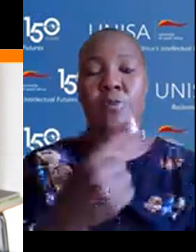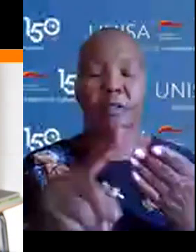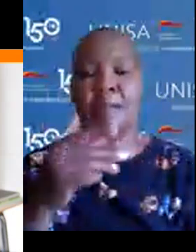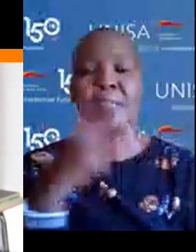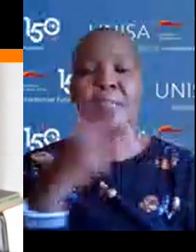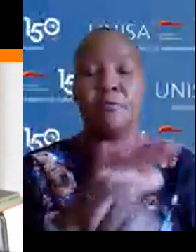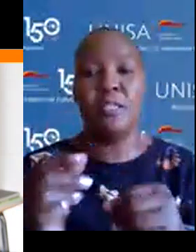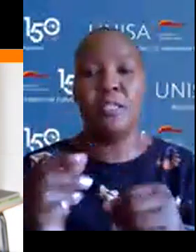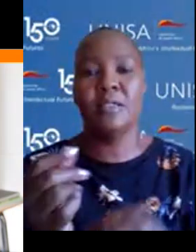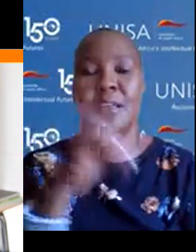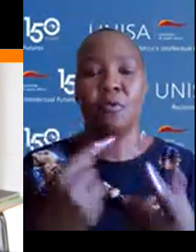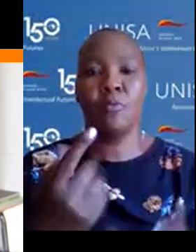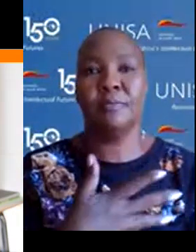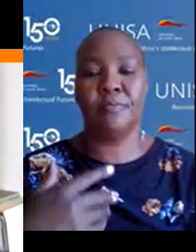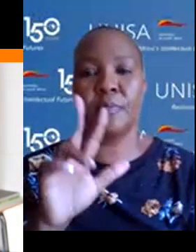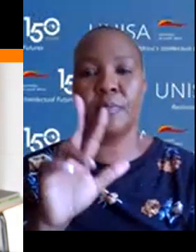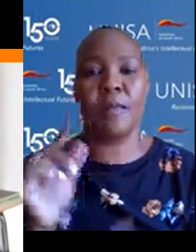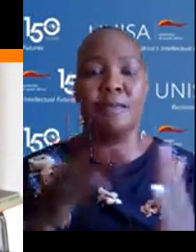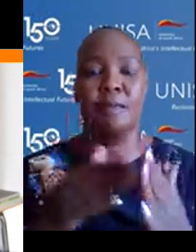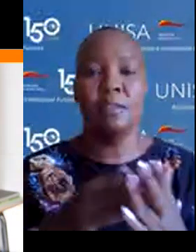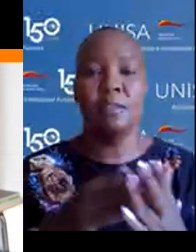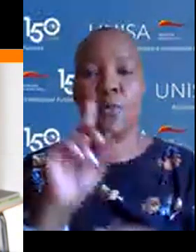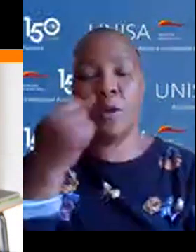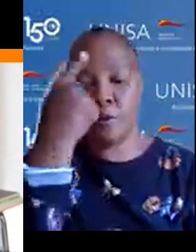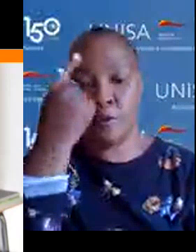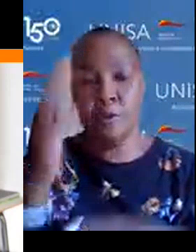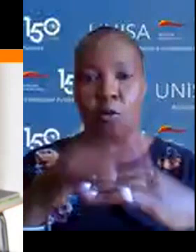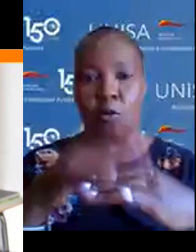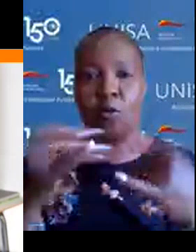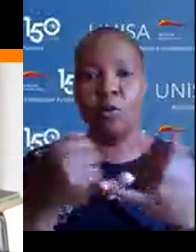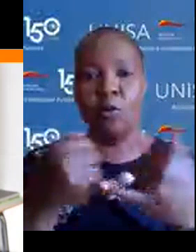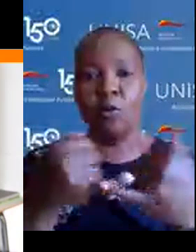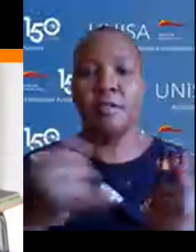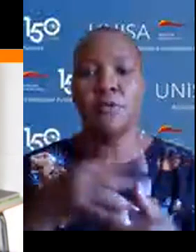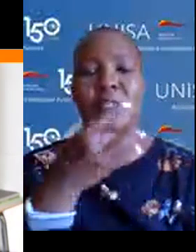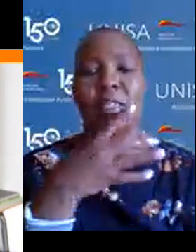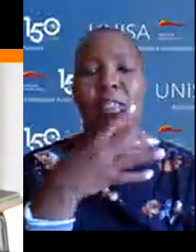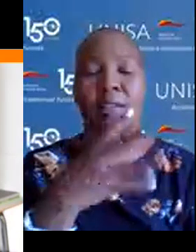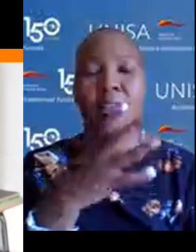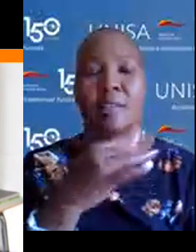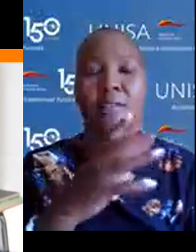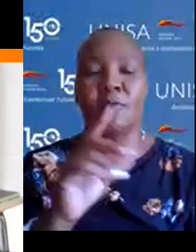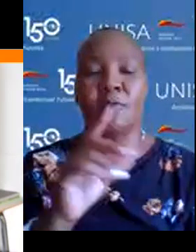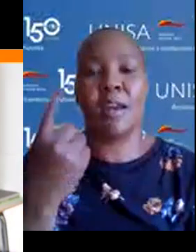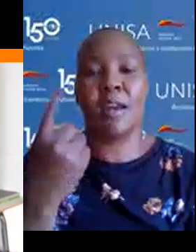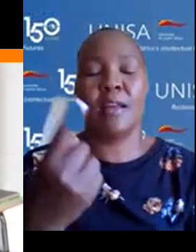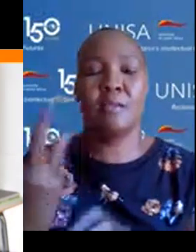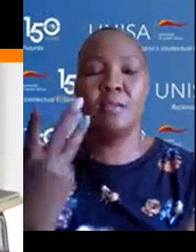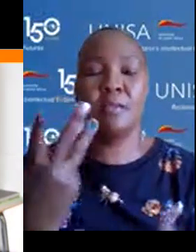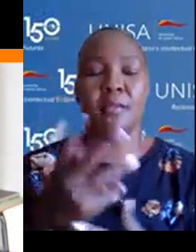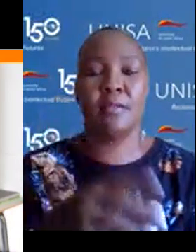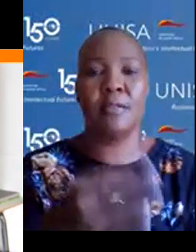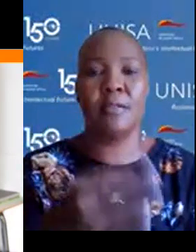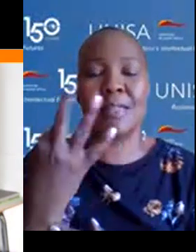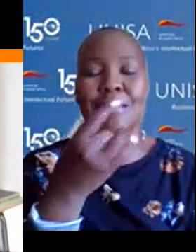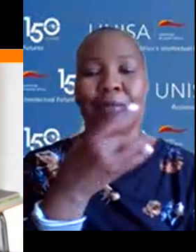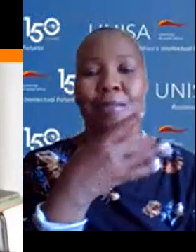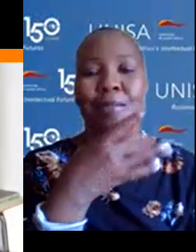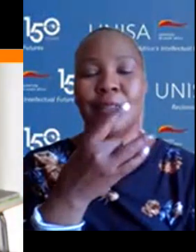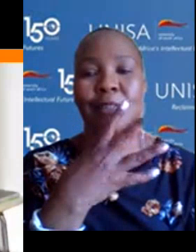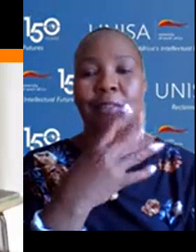o'clock. So this is the online session that we will be hosting on Saturday. So it will be for the next 3 Saturdays that we will be conducting